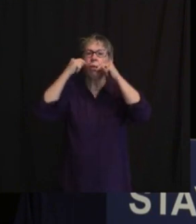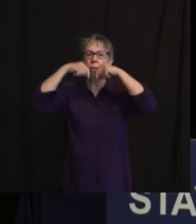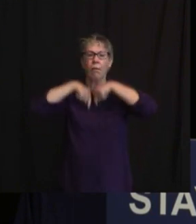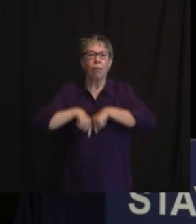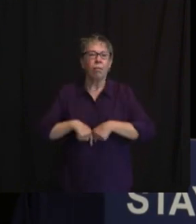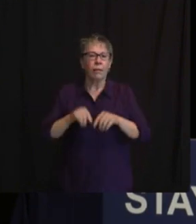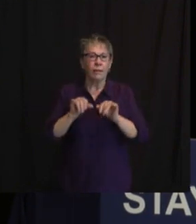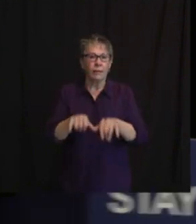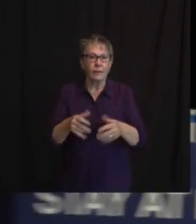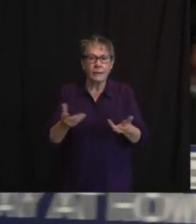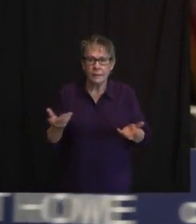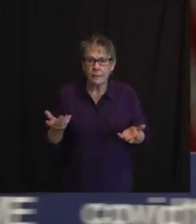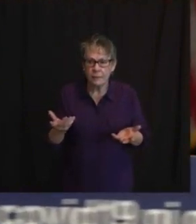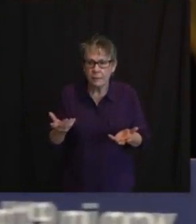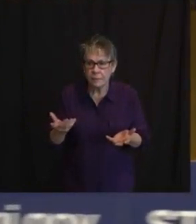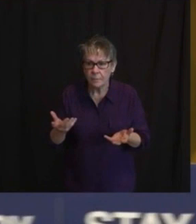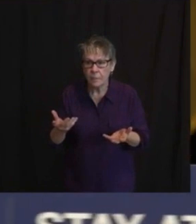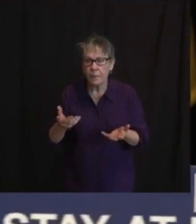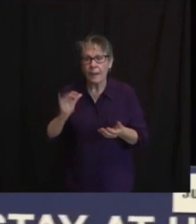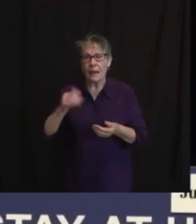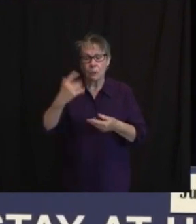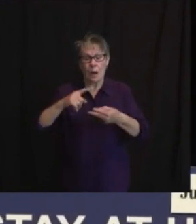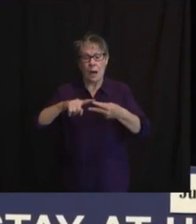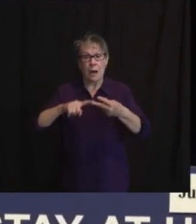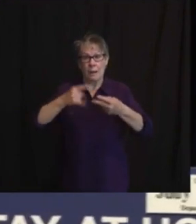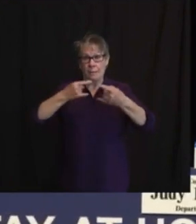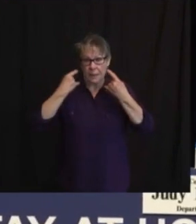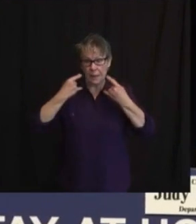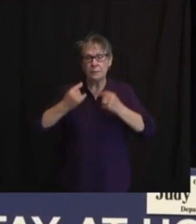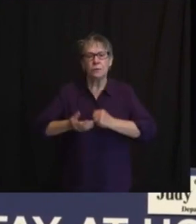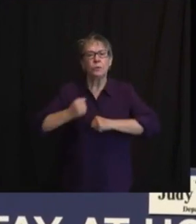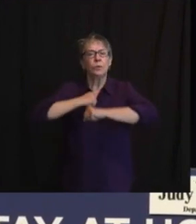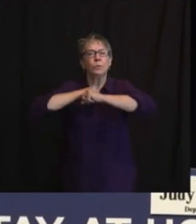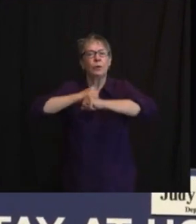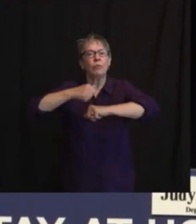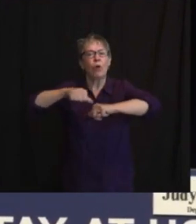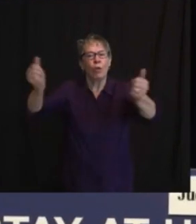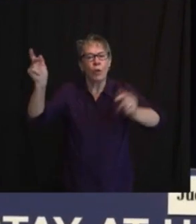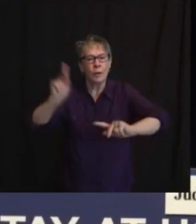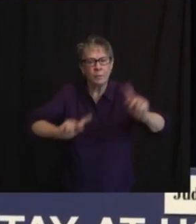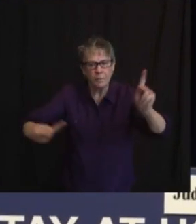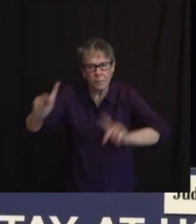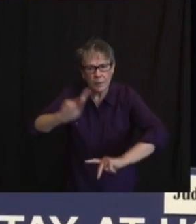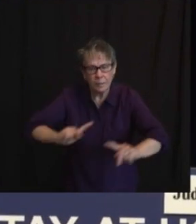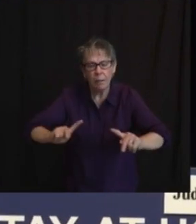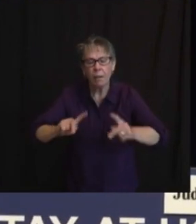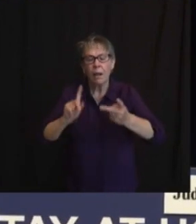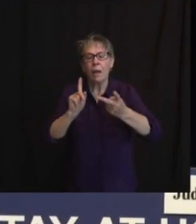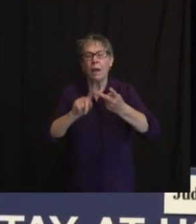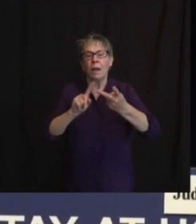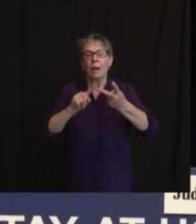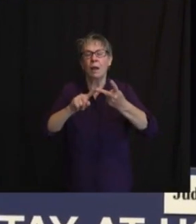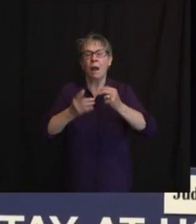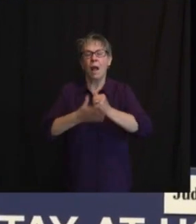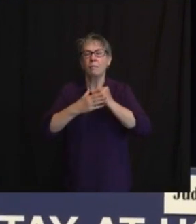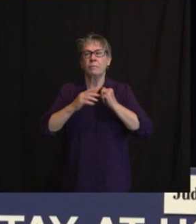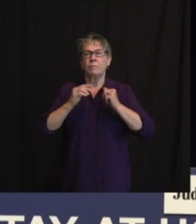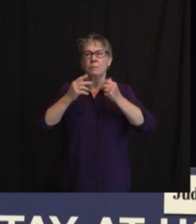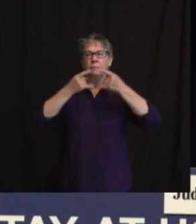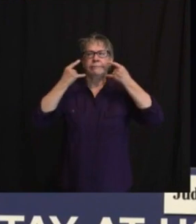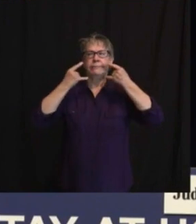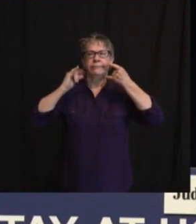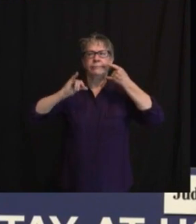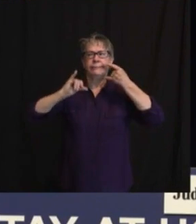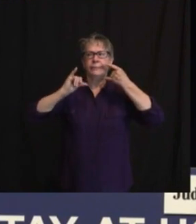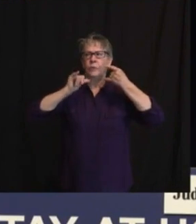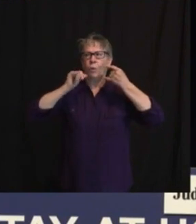face. Judy, anything you want to add on the? Am I on? Anything you want to add on the folks we're bringing in? They're in to help us work, right? Oh,